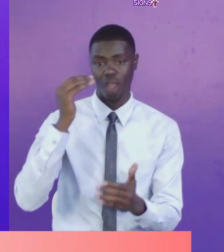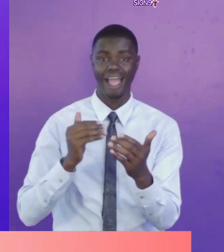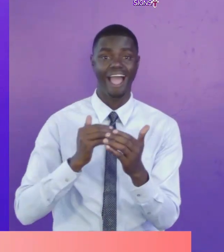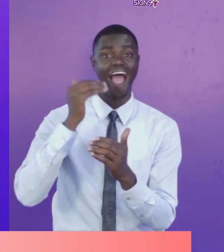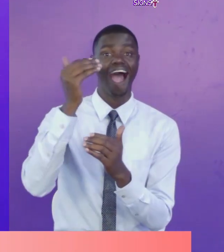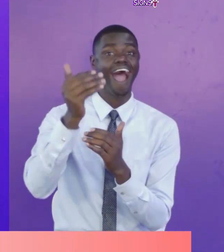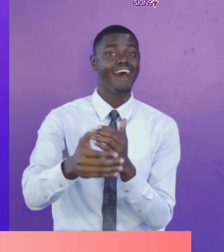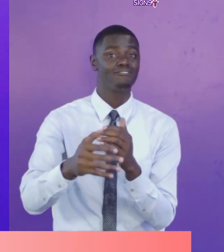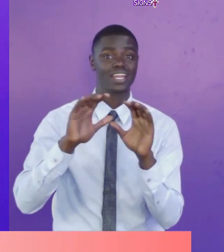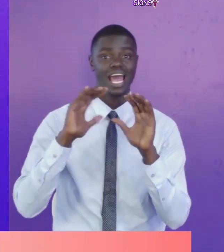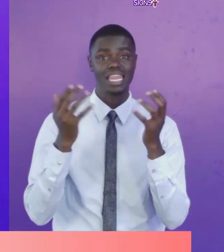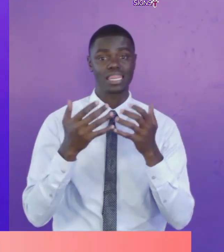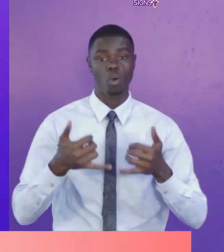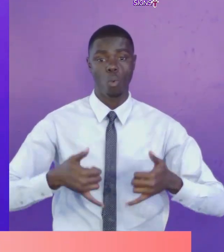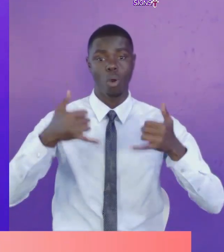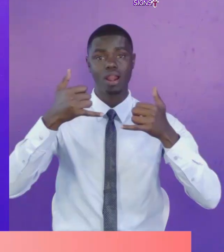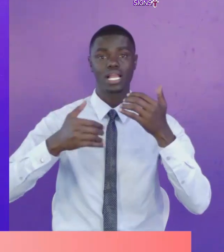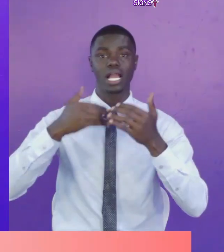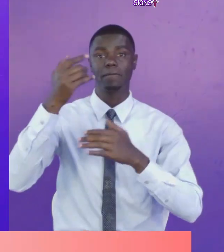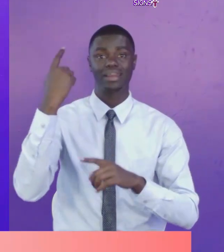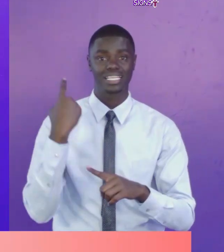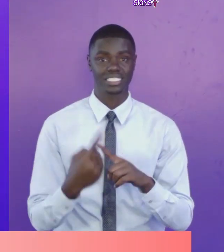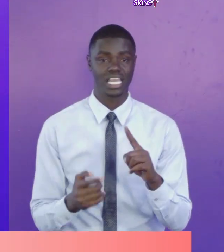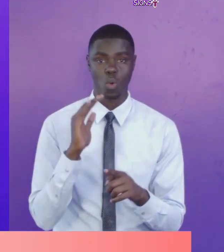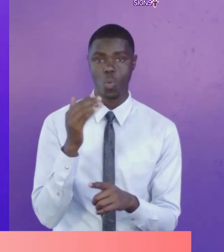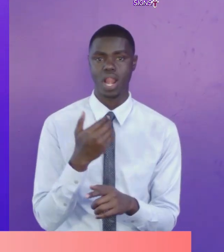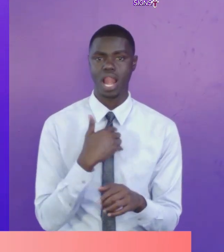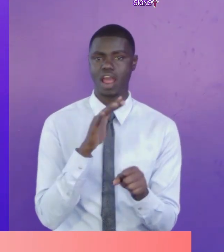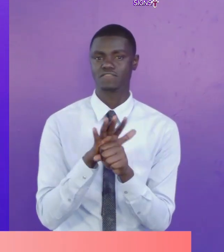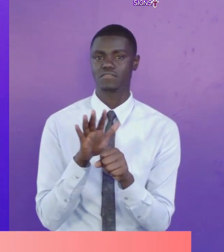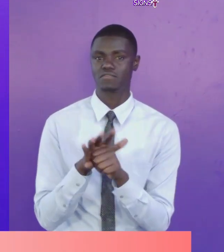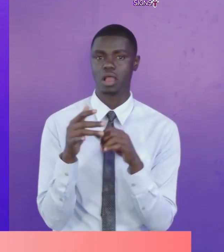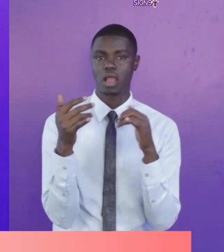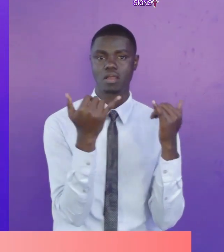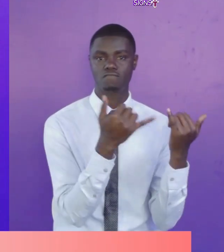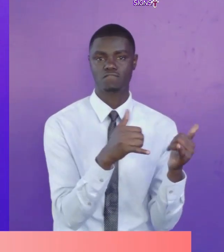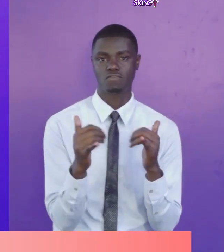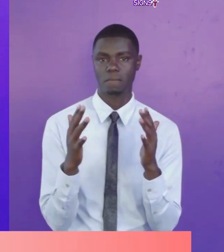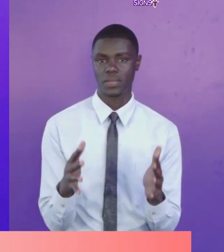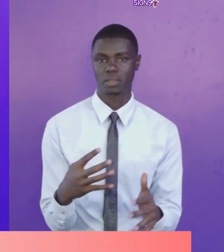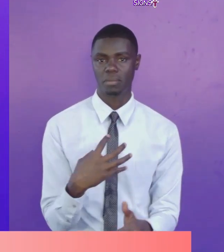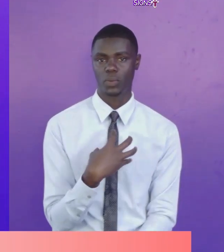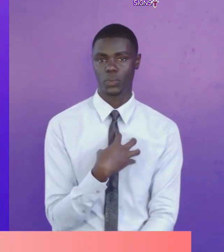next year, Yeah. we will have so many players retiring.